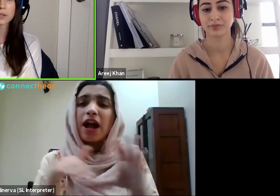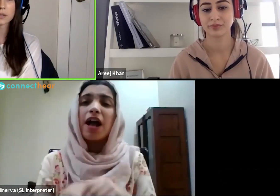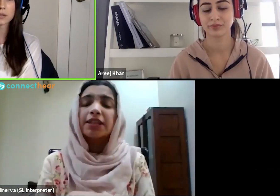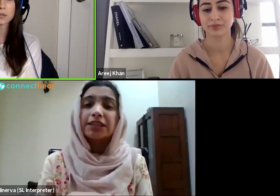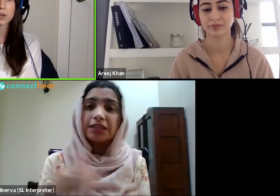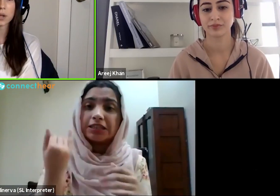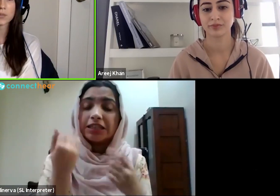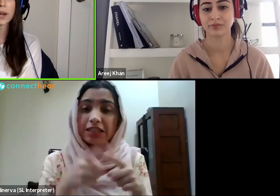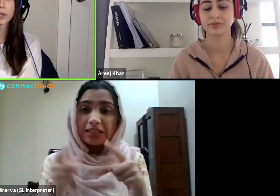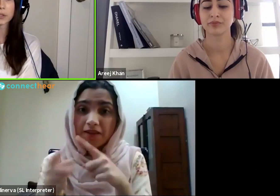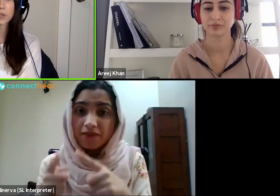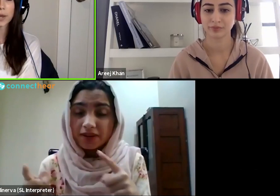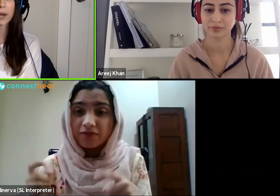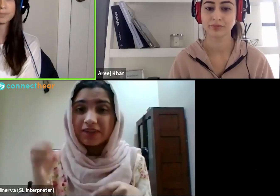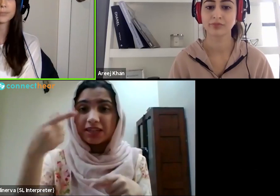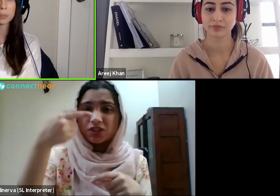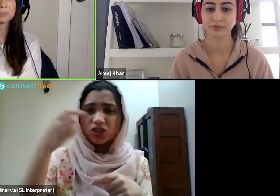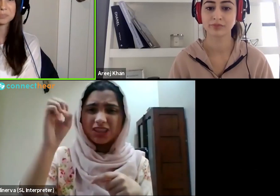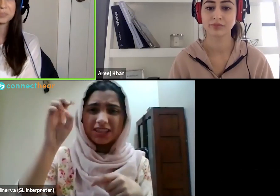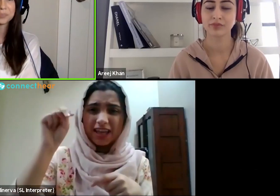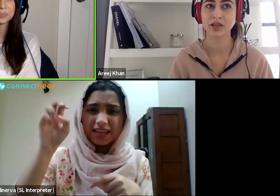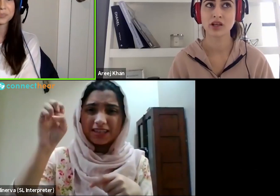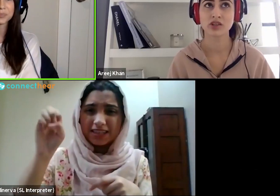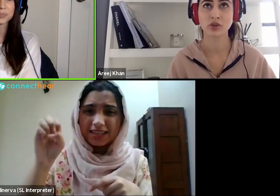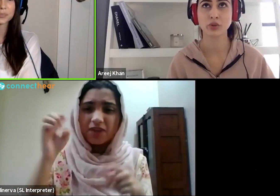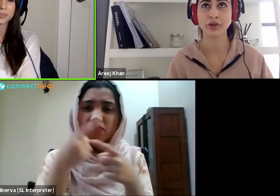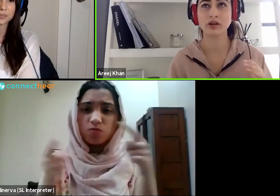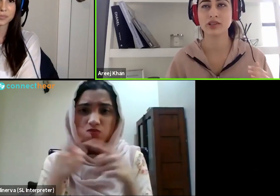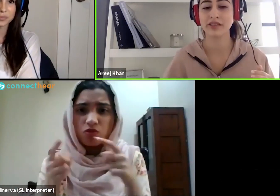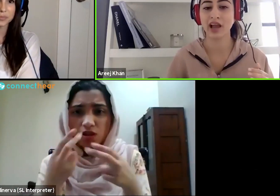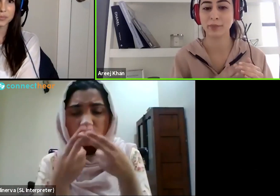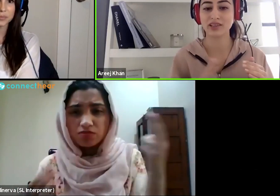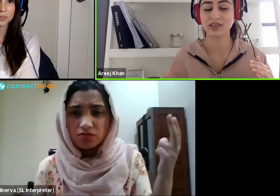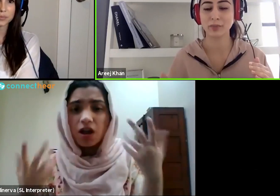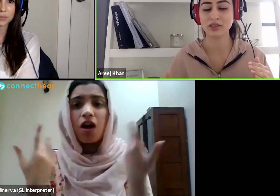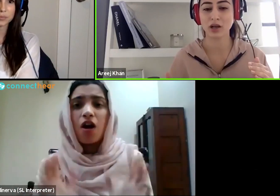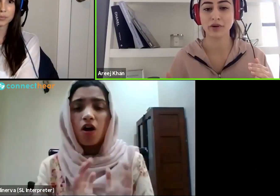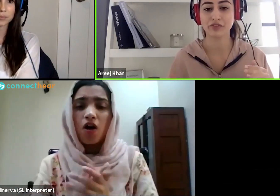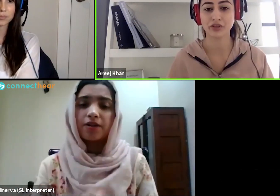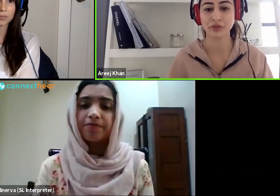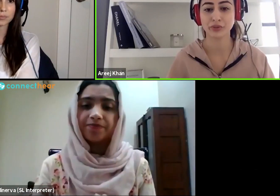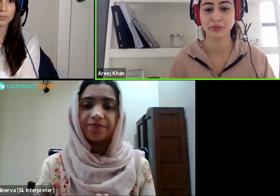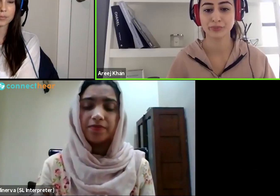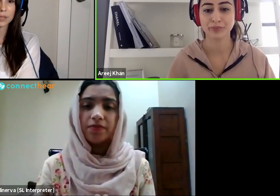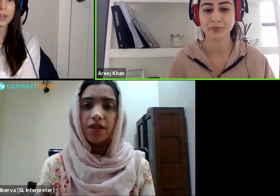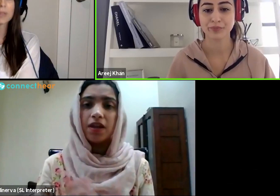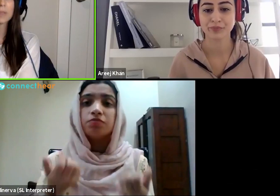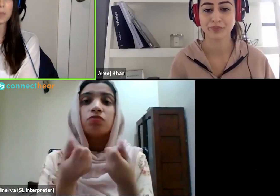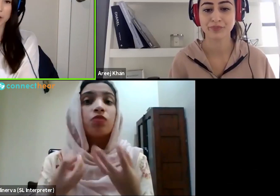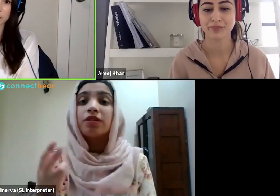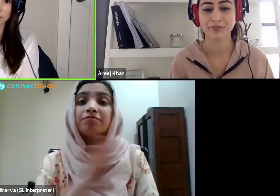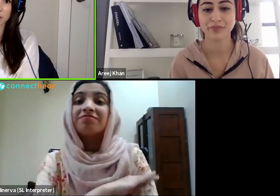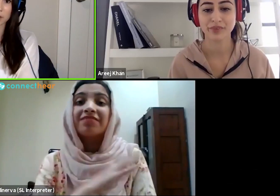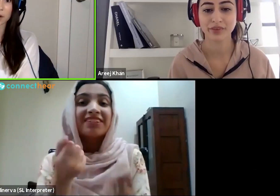genetic hearing loss we had. So you're the eldest, and then how many siblings come after you? And then